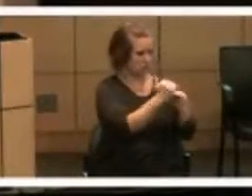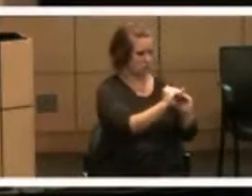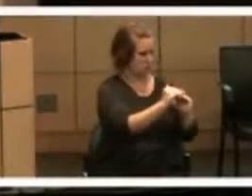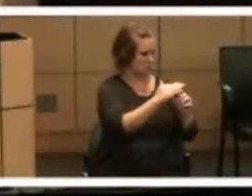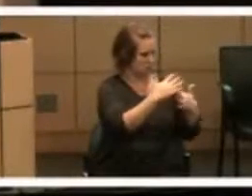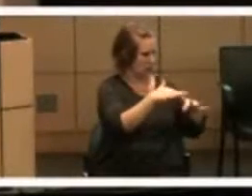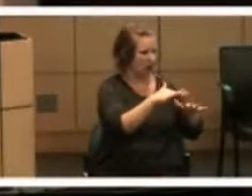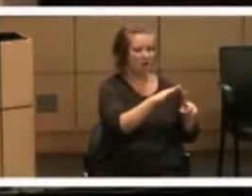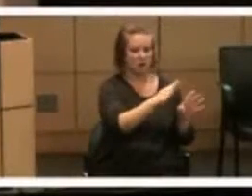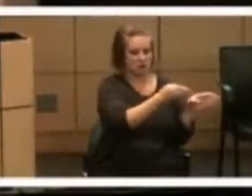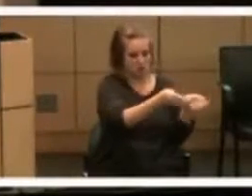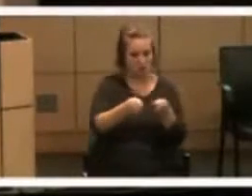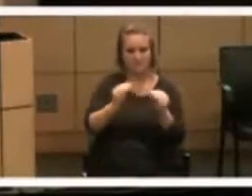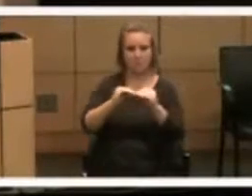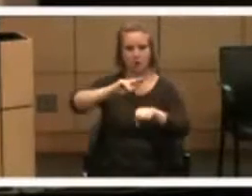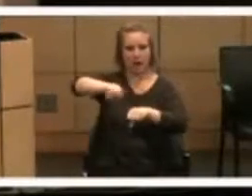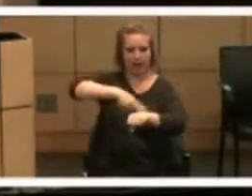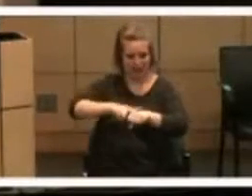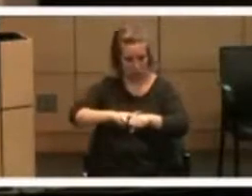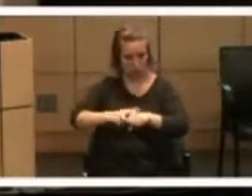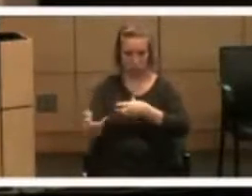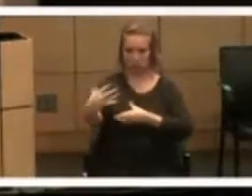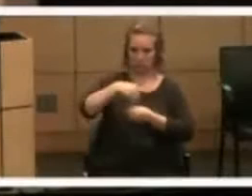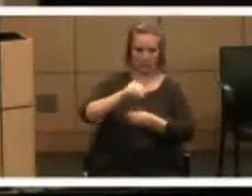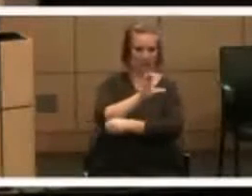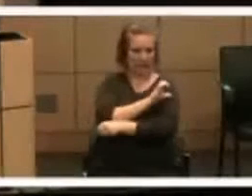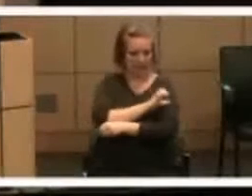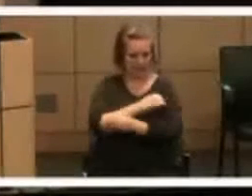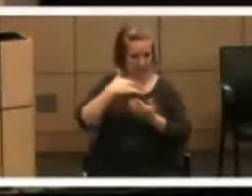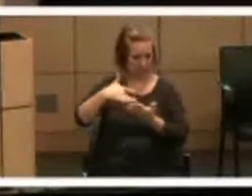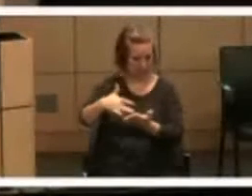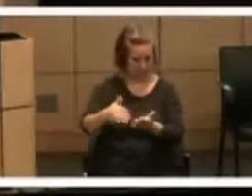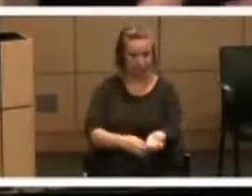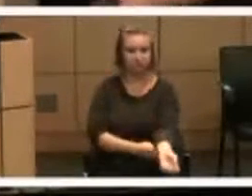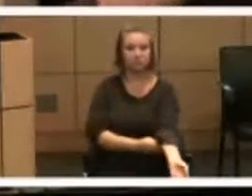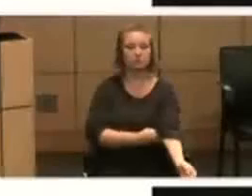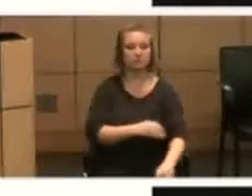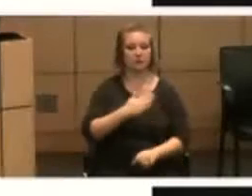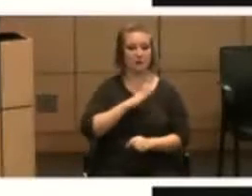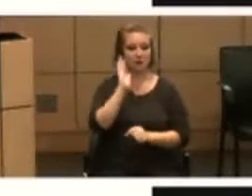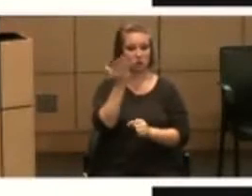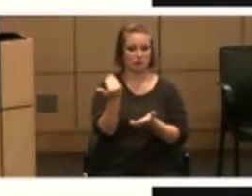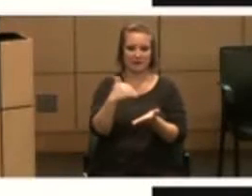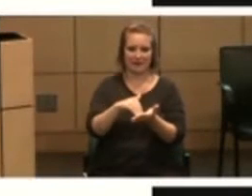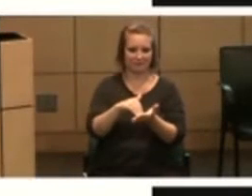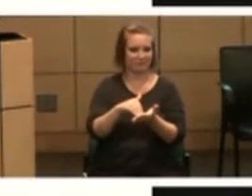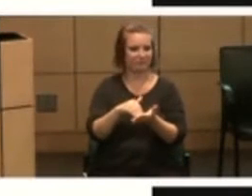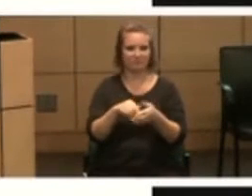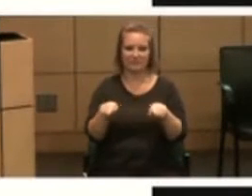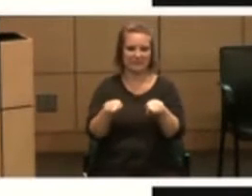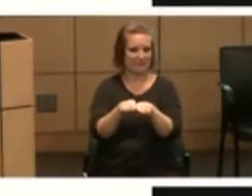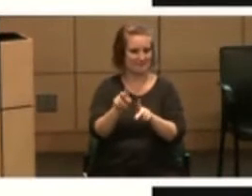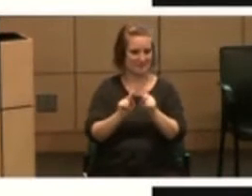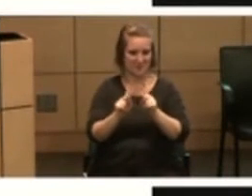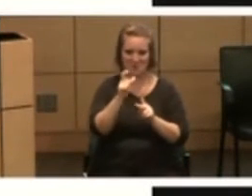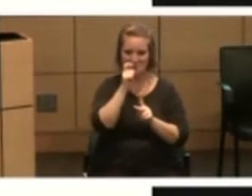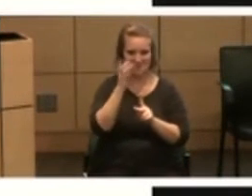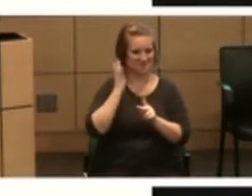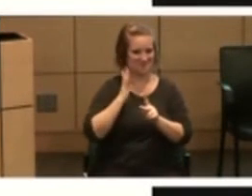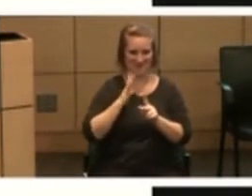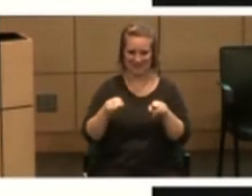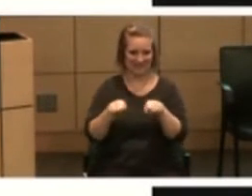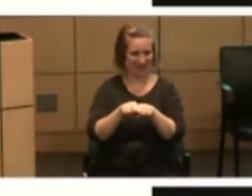trying to incorporate those measures in the clinic. So for this talk, again, the same terrific collaborators I had for the other